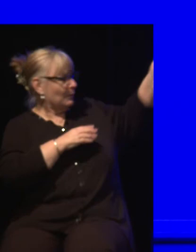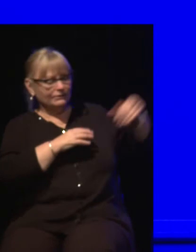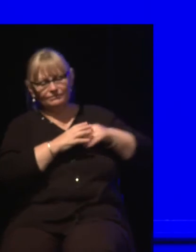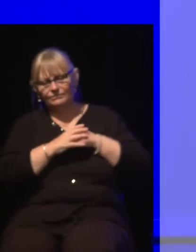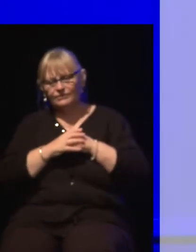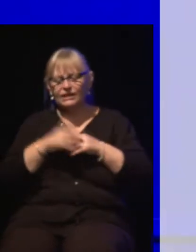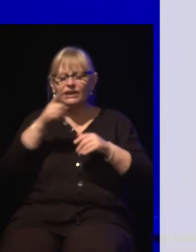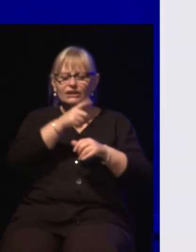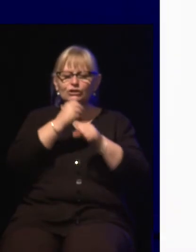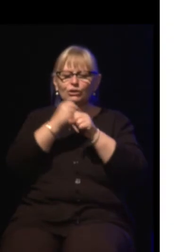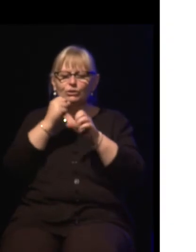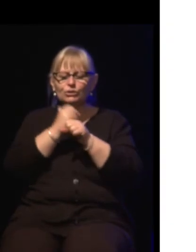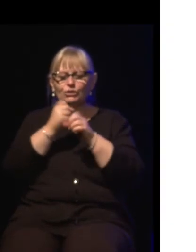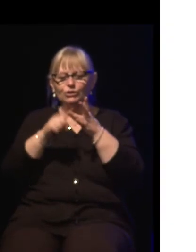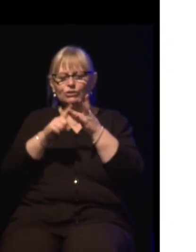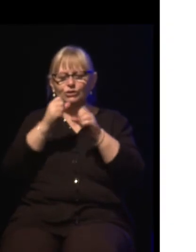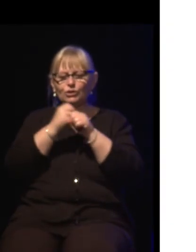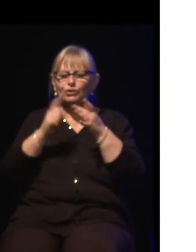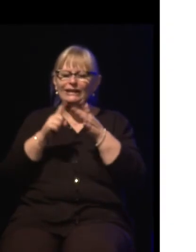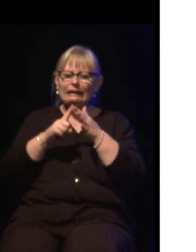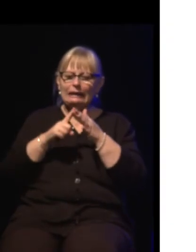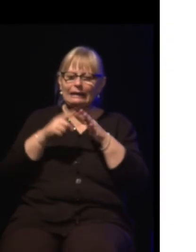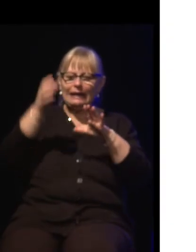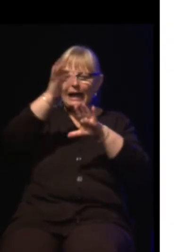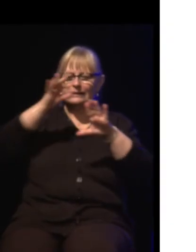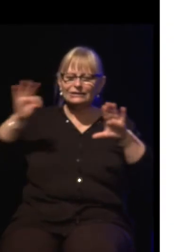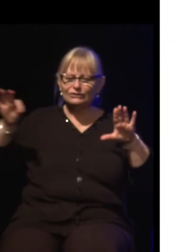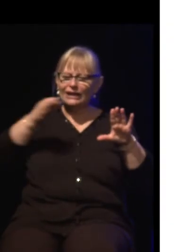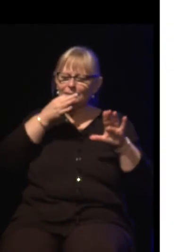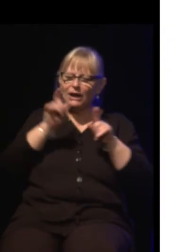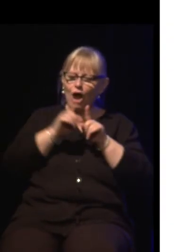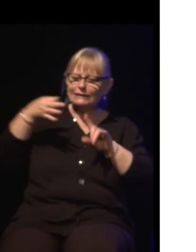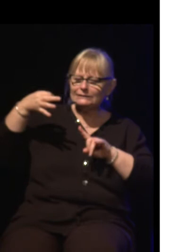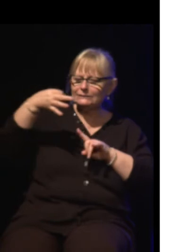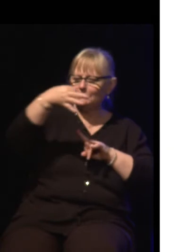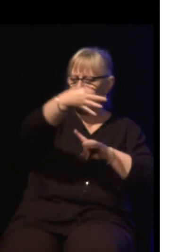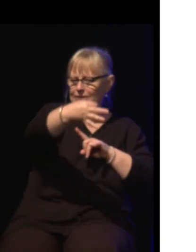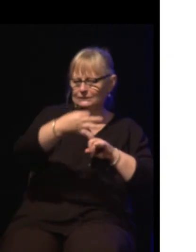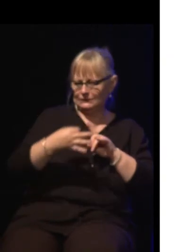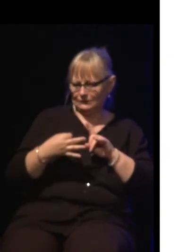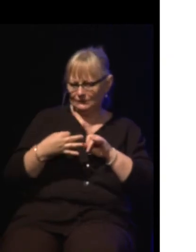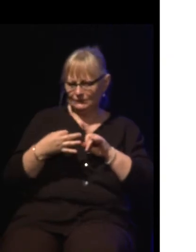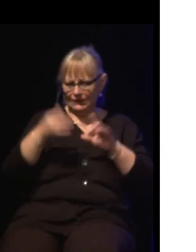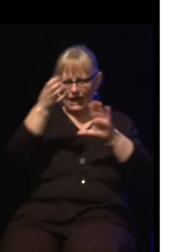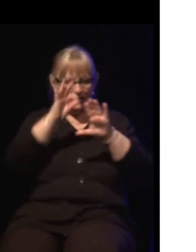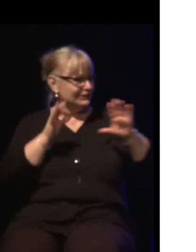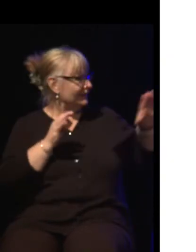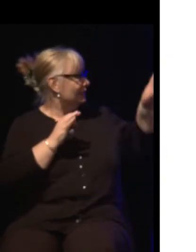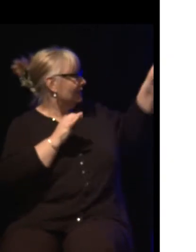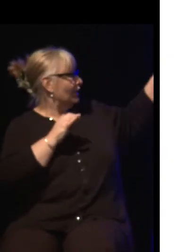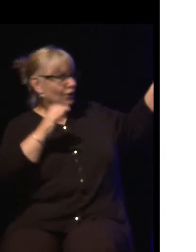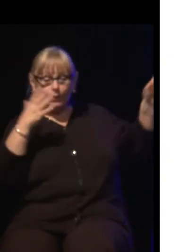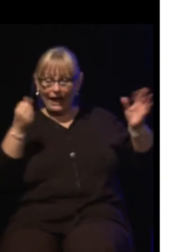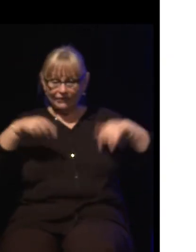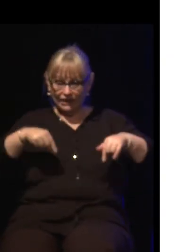Googie architecture is kind of emblematic of Los Angeles, which is the space age, kind of Jetsons-like architecture, right? You guys have your